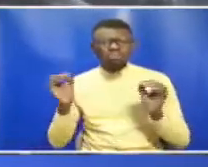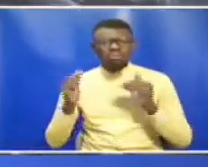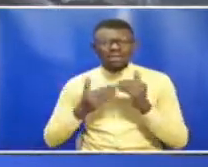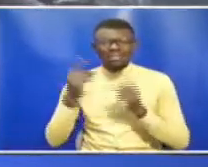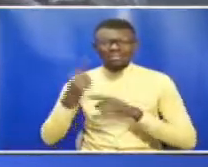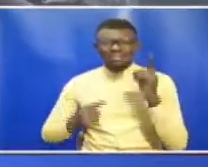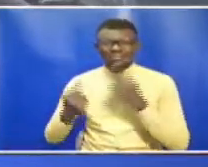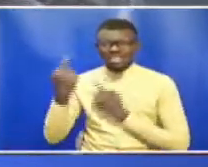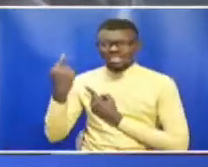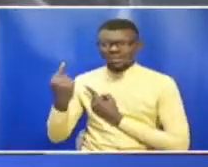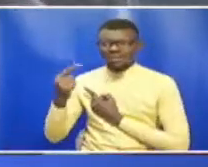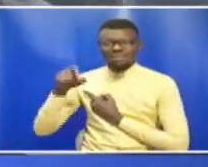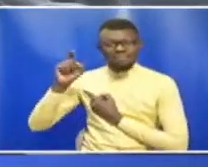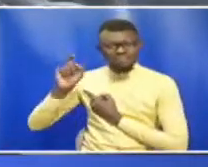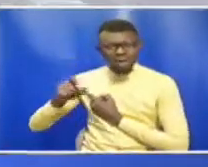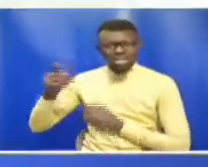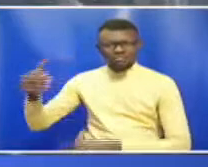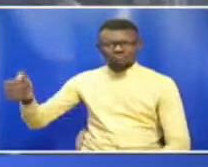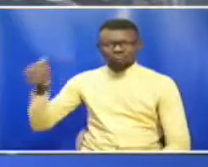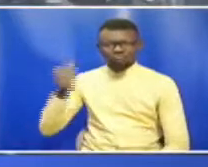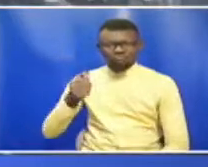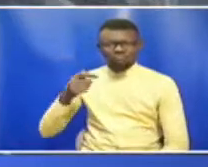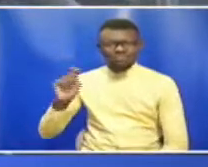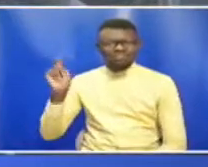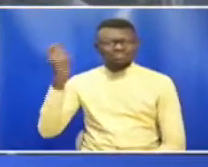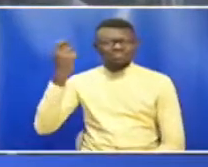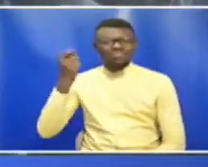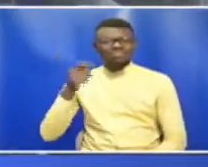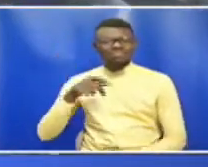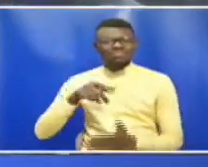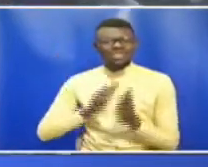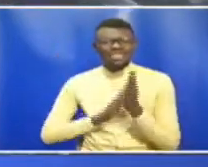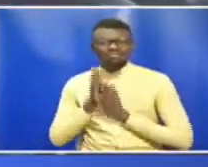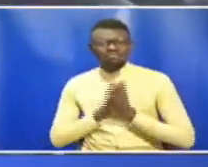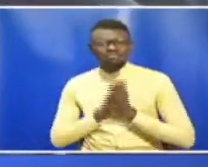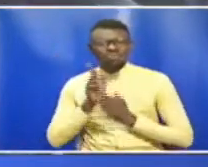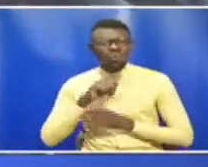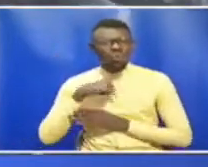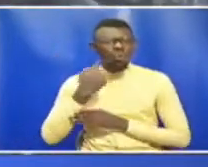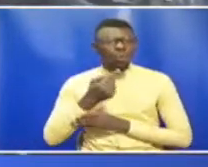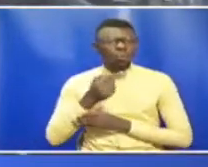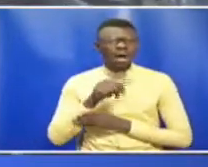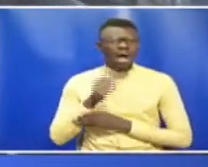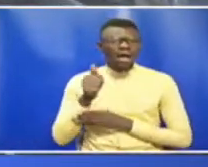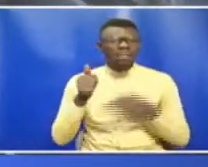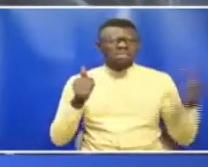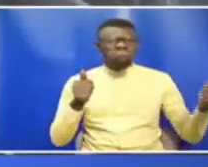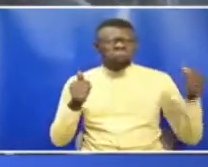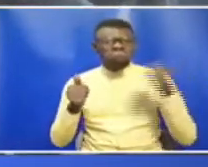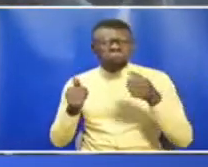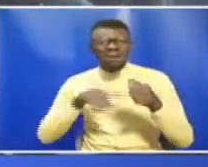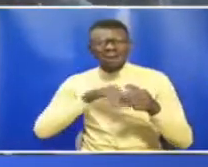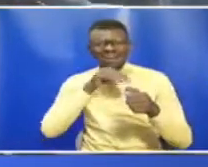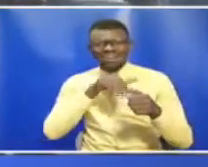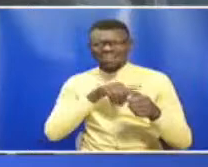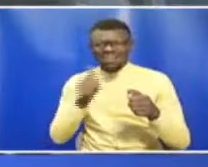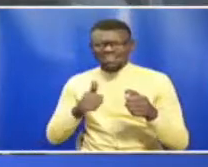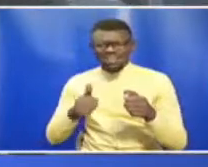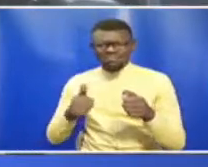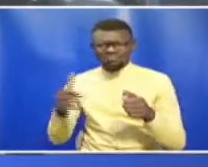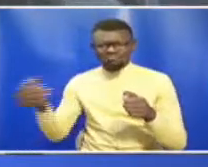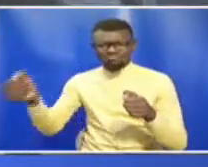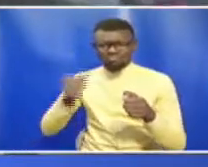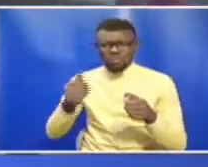watakuwa wametupatia presentation kamili. Bado akisema oh fulani ataenda kwa Raila, oh fulani ataenda kwa Ruto,